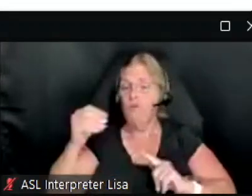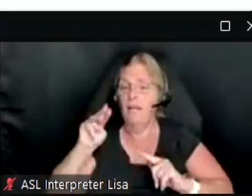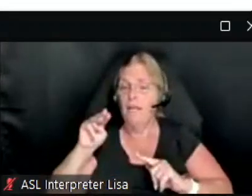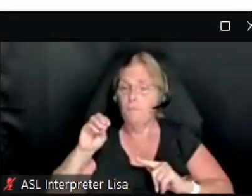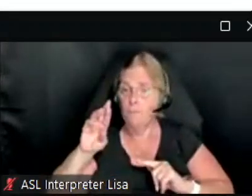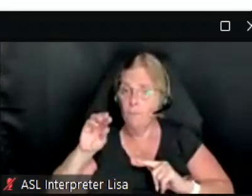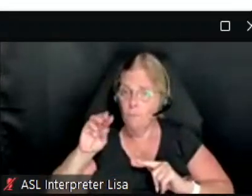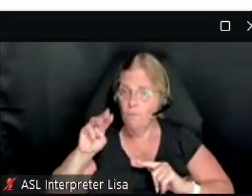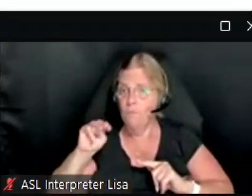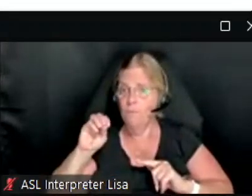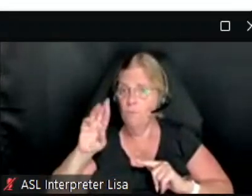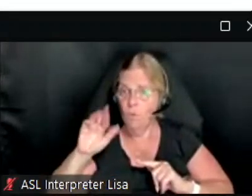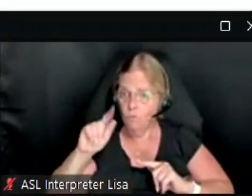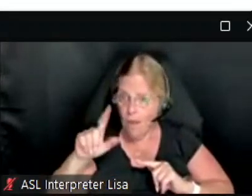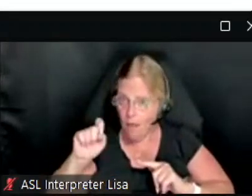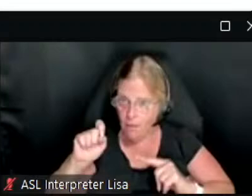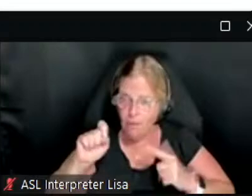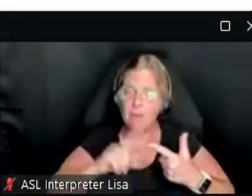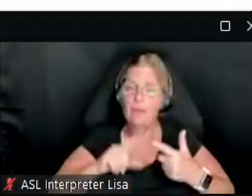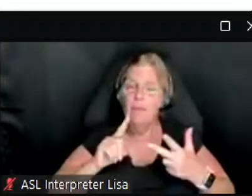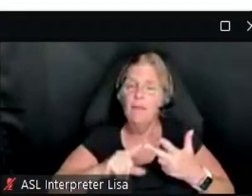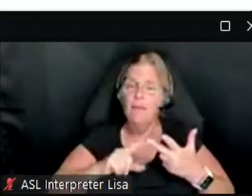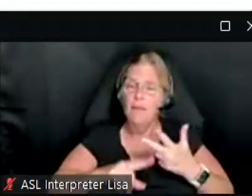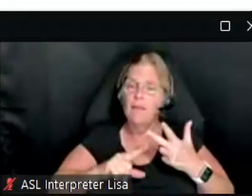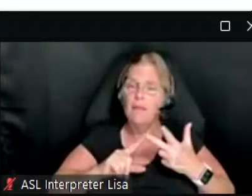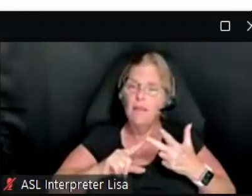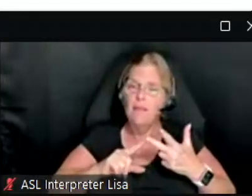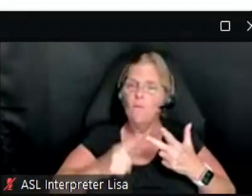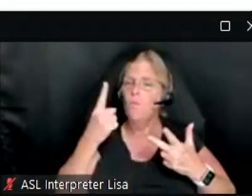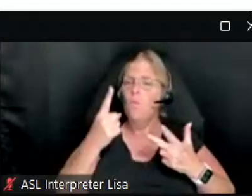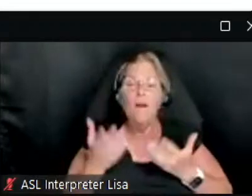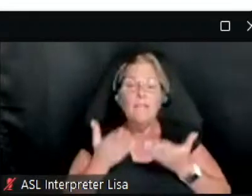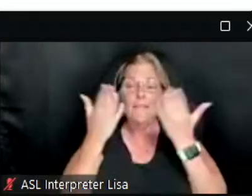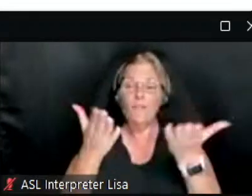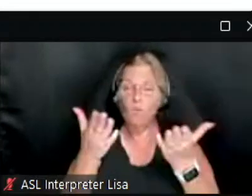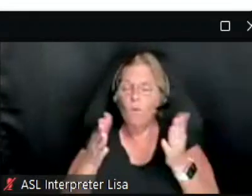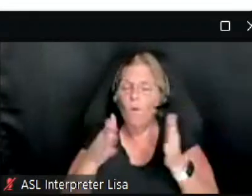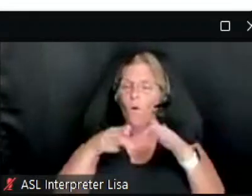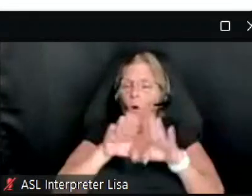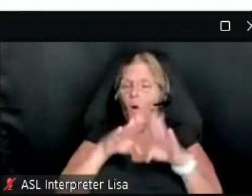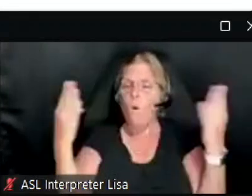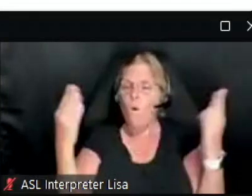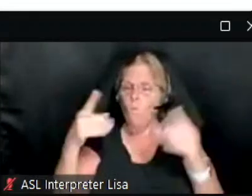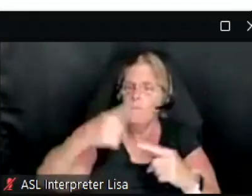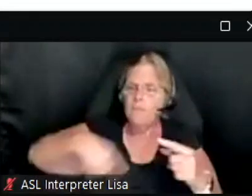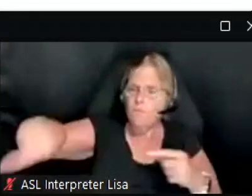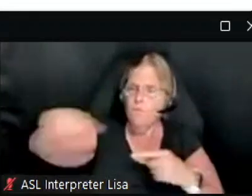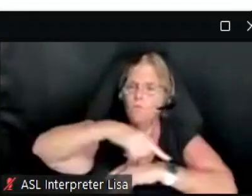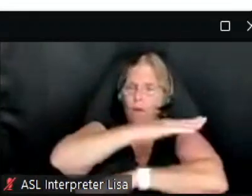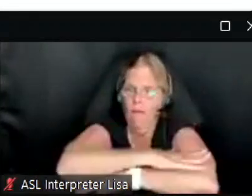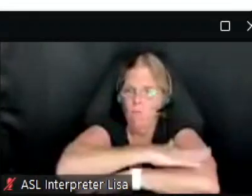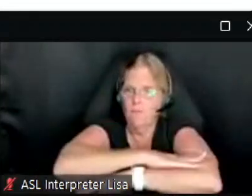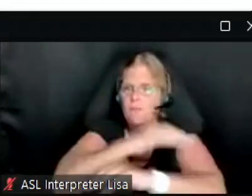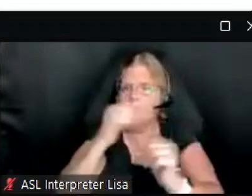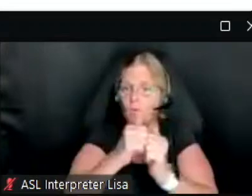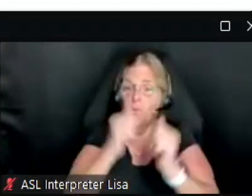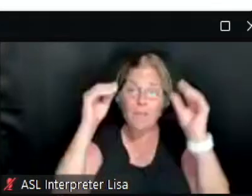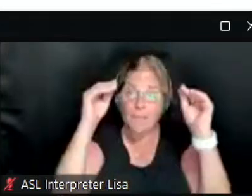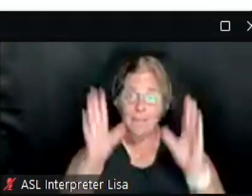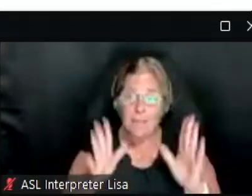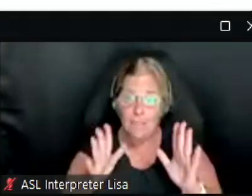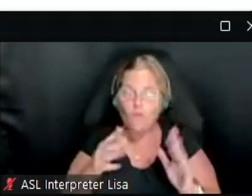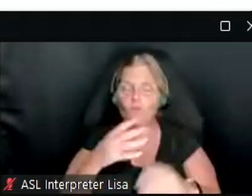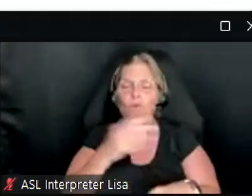up quite frequently. I love the suggestion that we have open roundtables with teachers and district